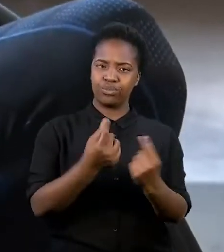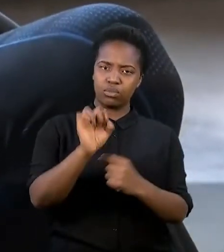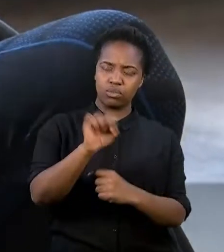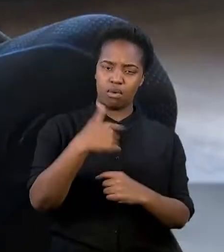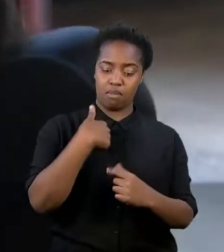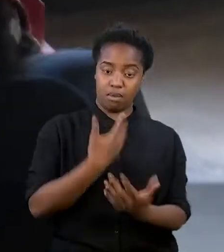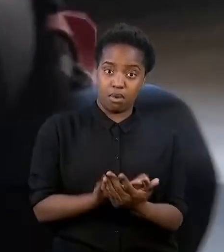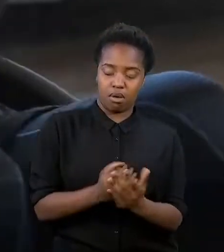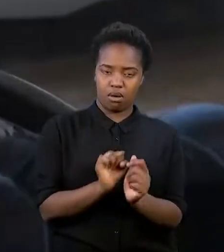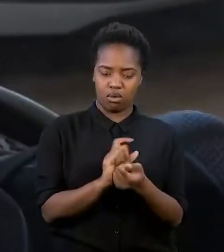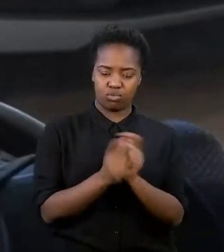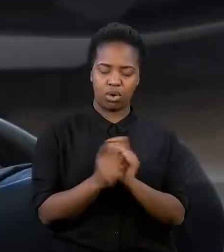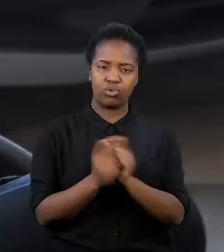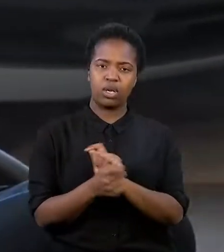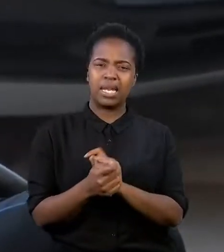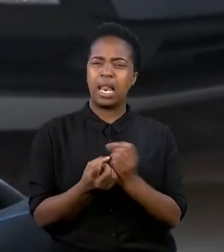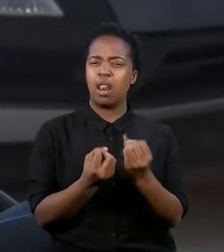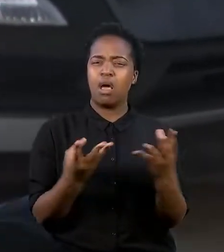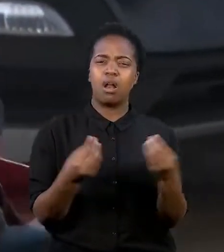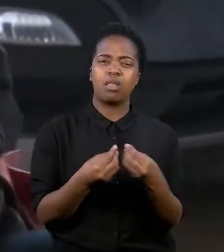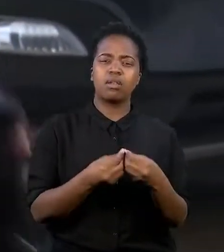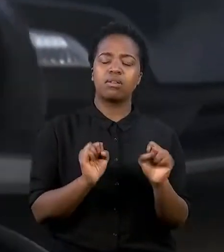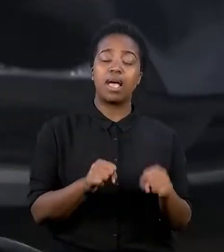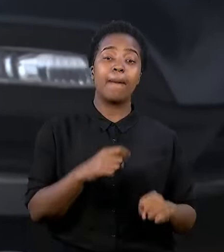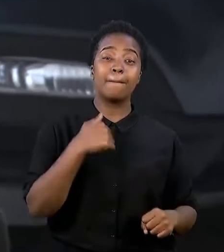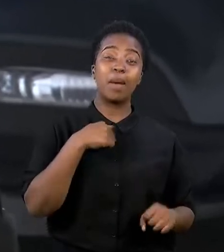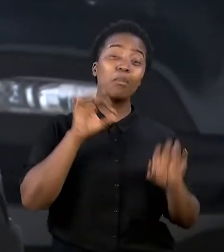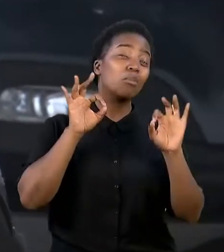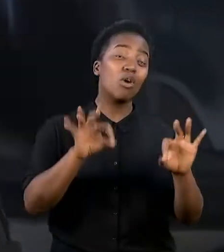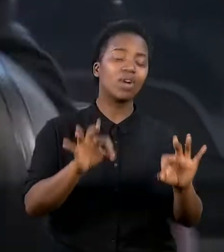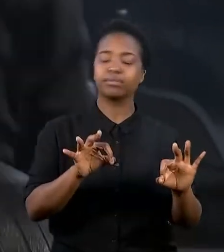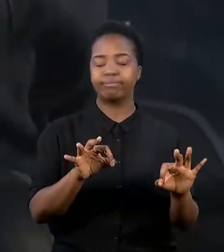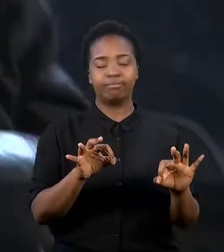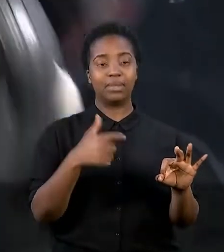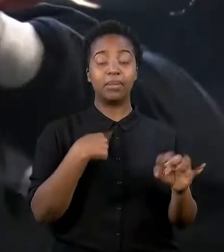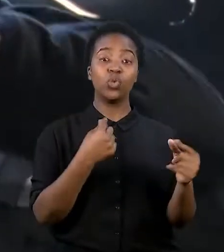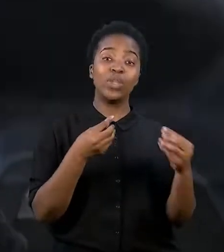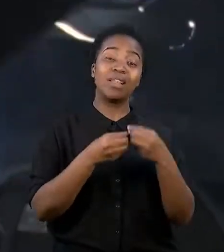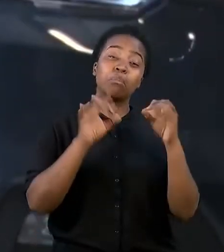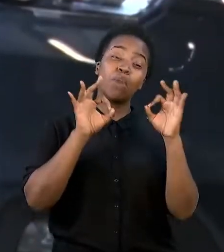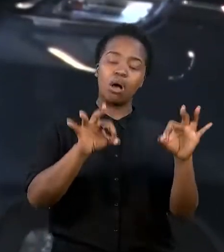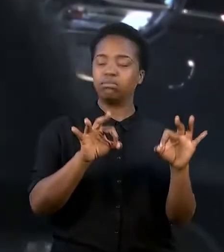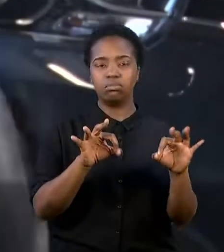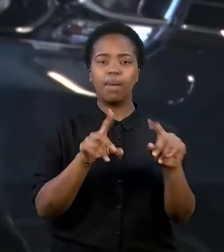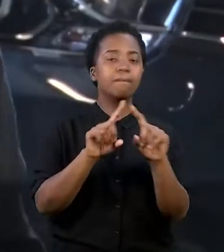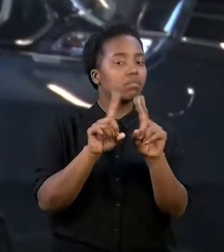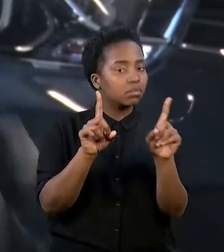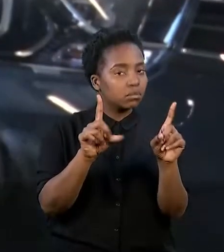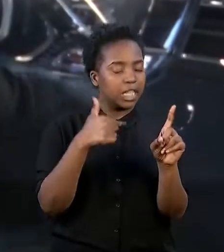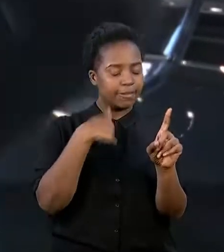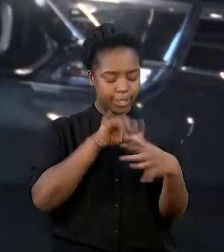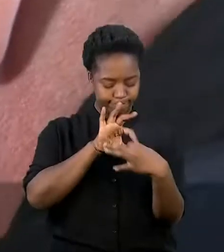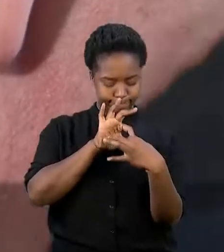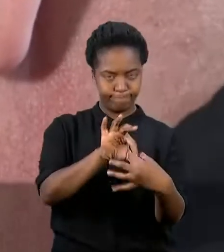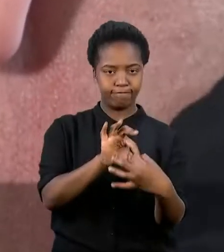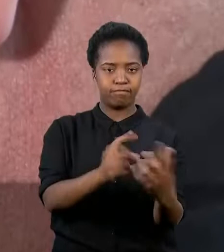challenge my ability, and I've overcome a lot of things. Yes, it's never perfect. I don't do things perfectly, but at least